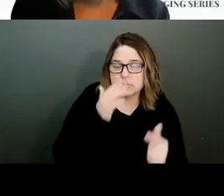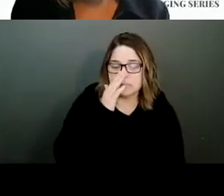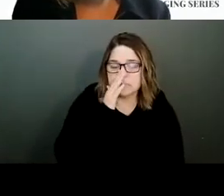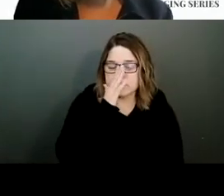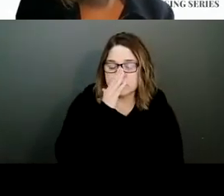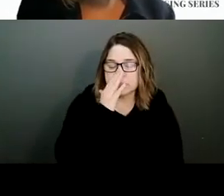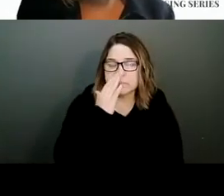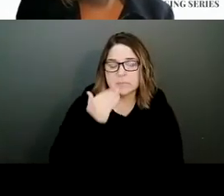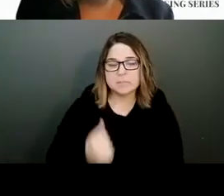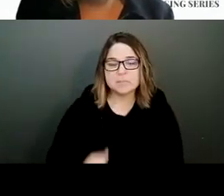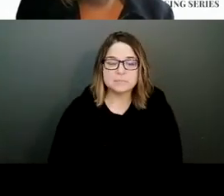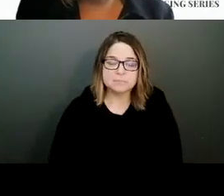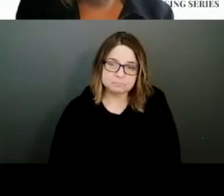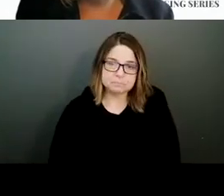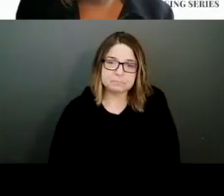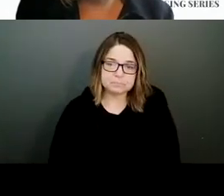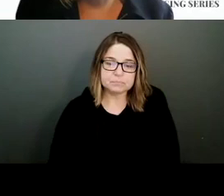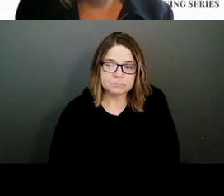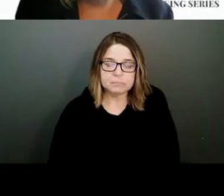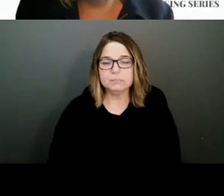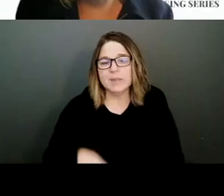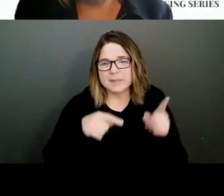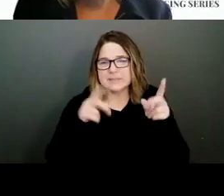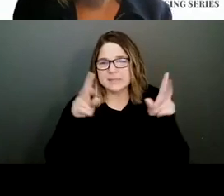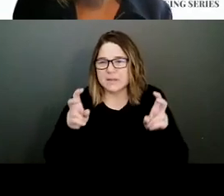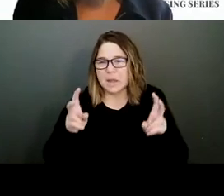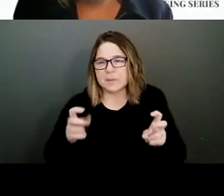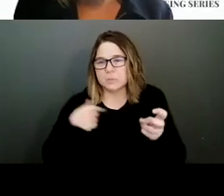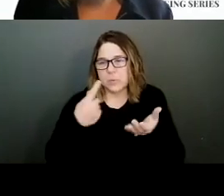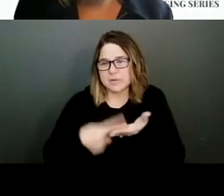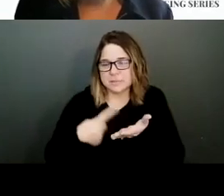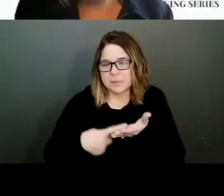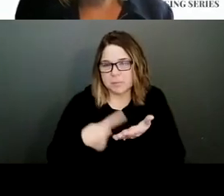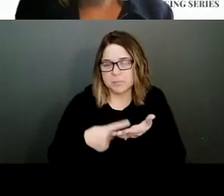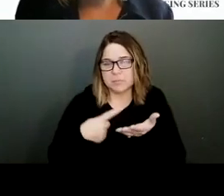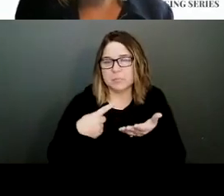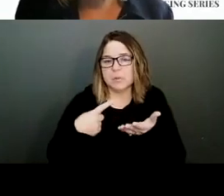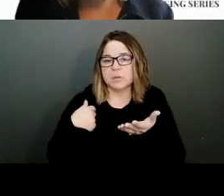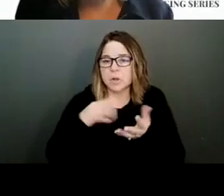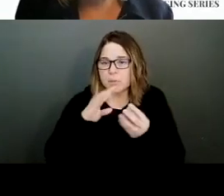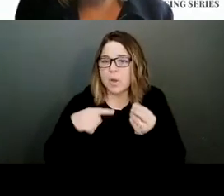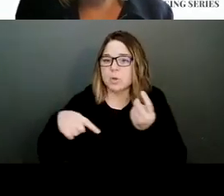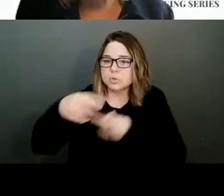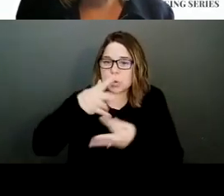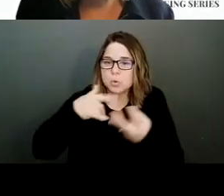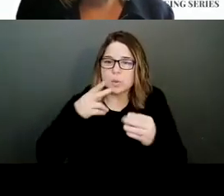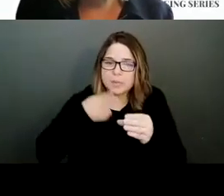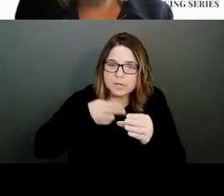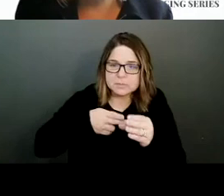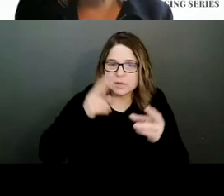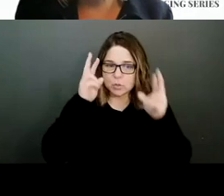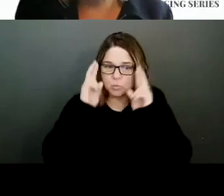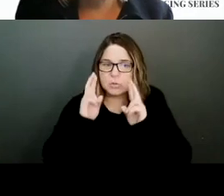So as I mentioned, that's exactly the type of topics we're wanting to speak about. We're talking about social participation, respect, and